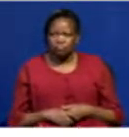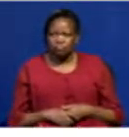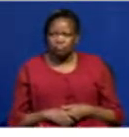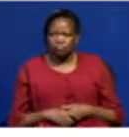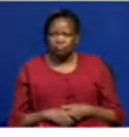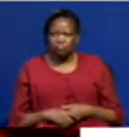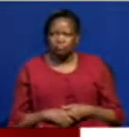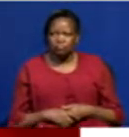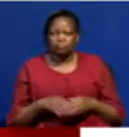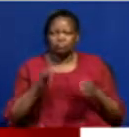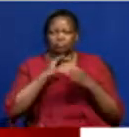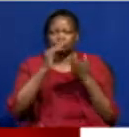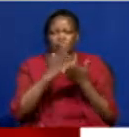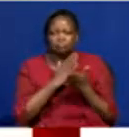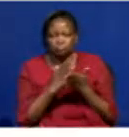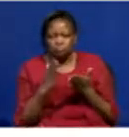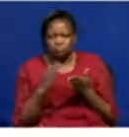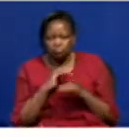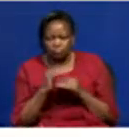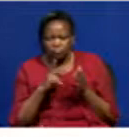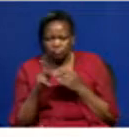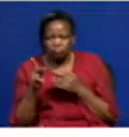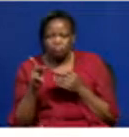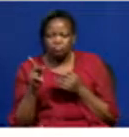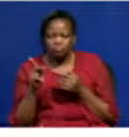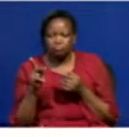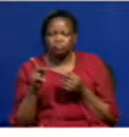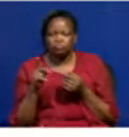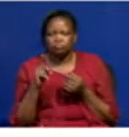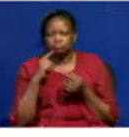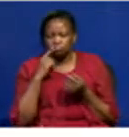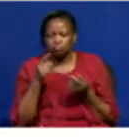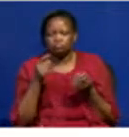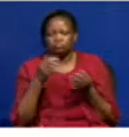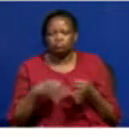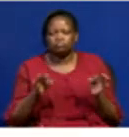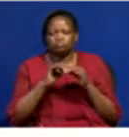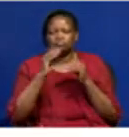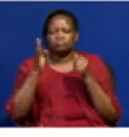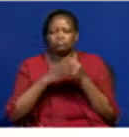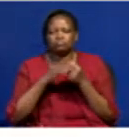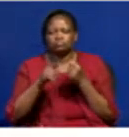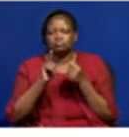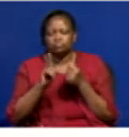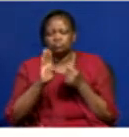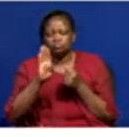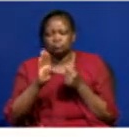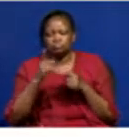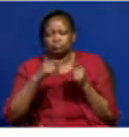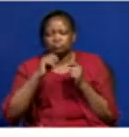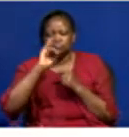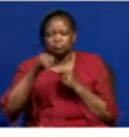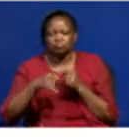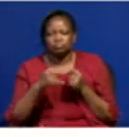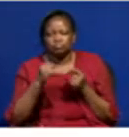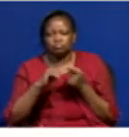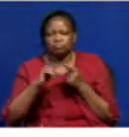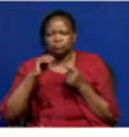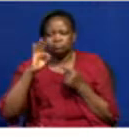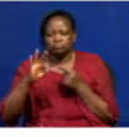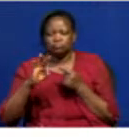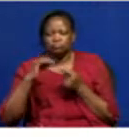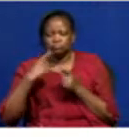Now to the insurance sector, Insurers paid out claims worth 39.1 billion shillings from January to March this